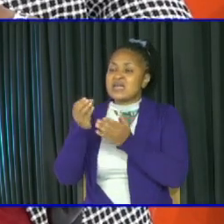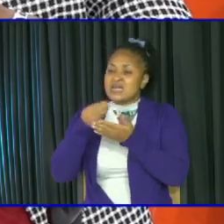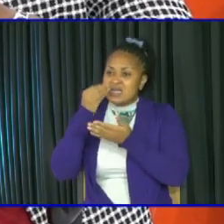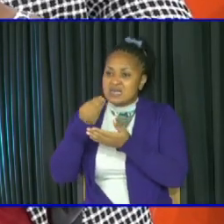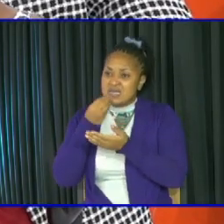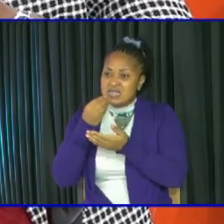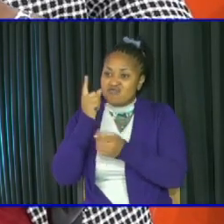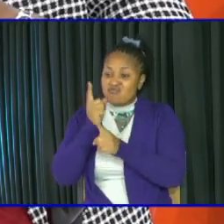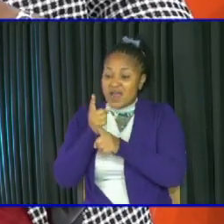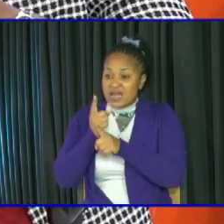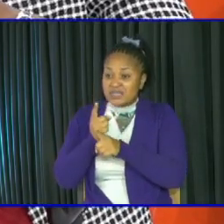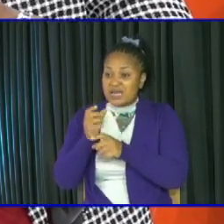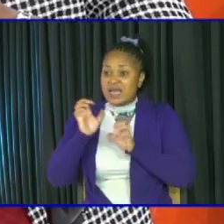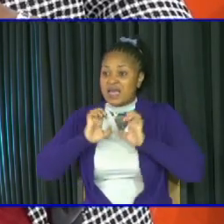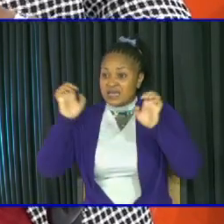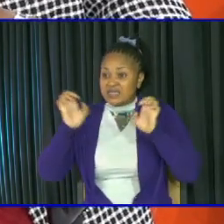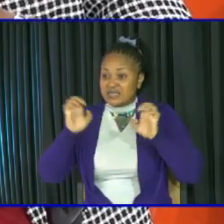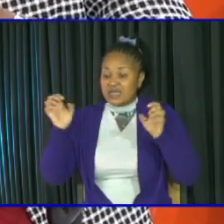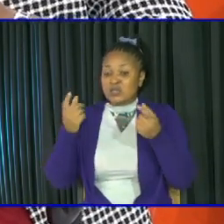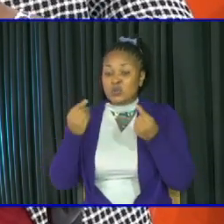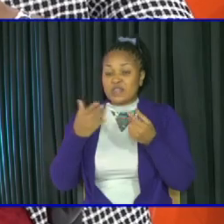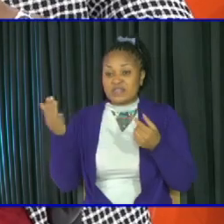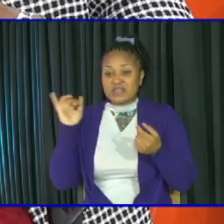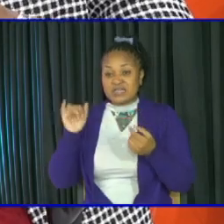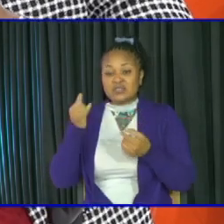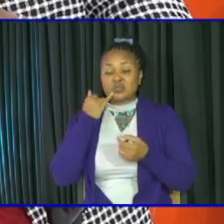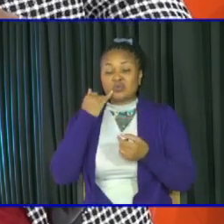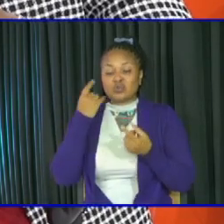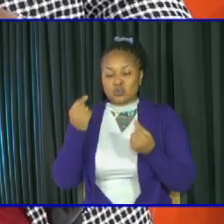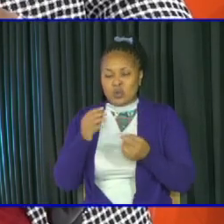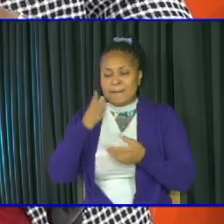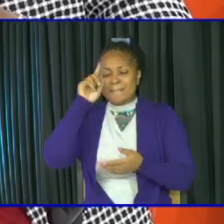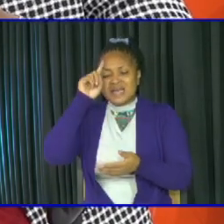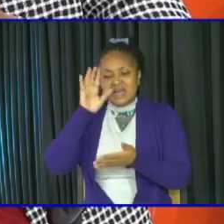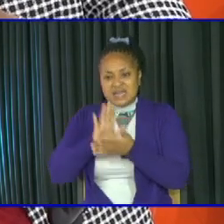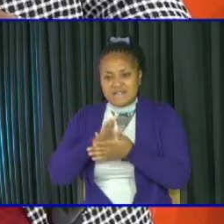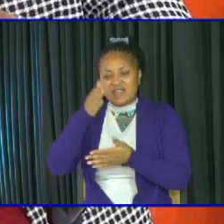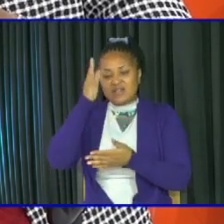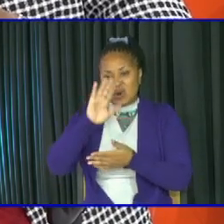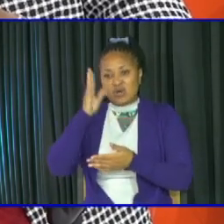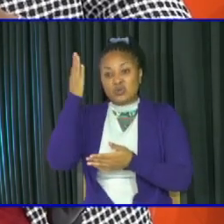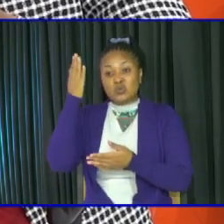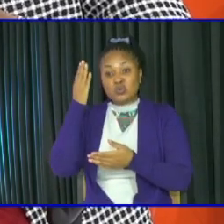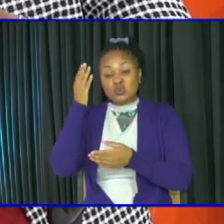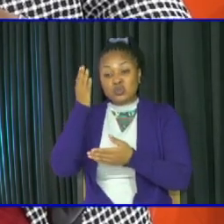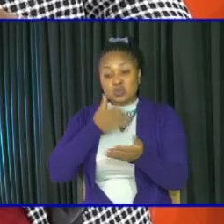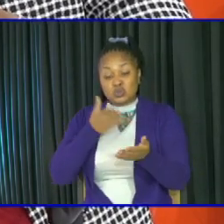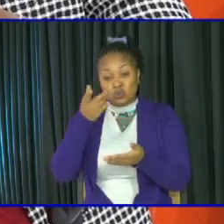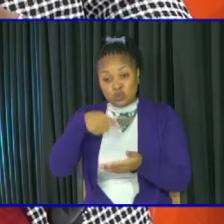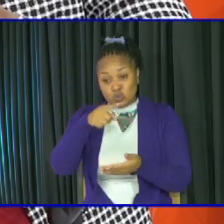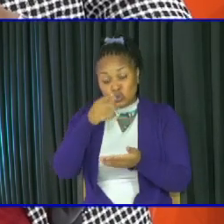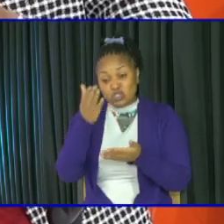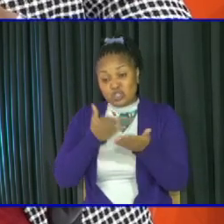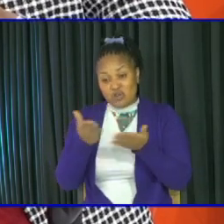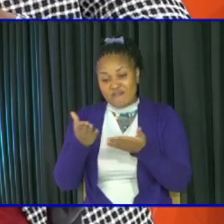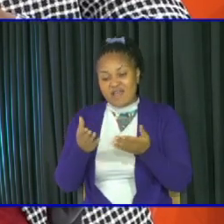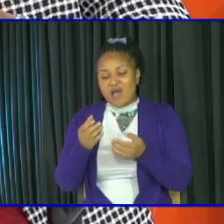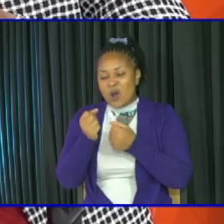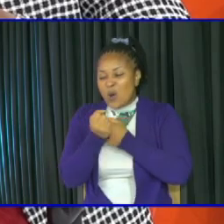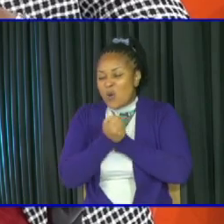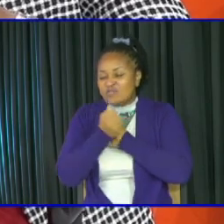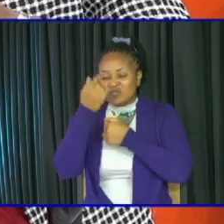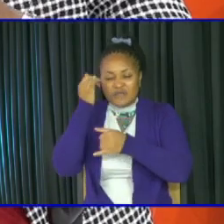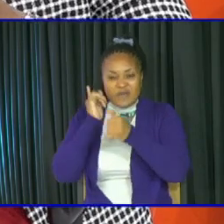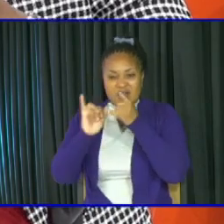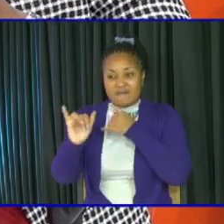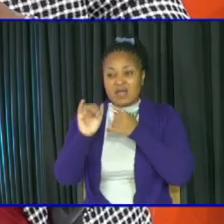the things that you are to do and believe that the God that you serve loves you with an everlasting love and he's going to